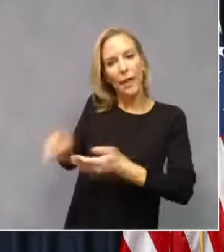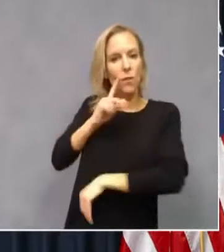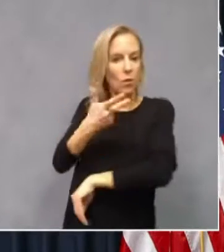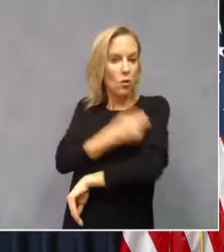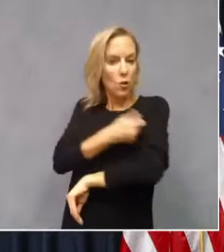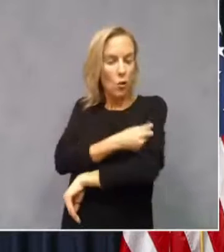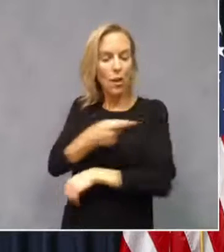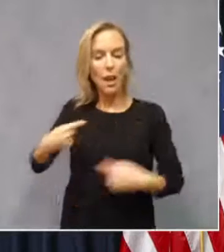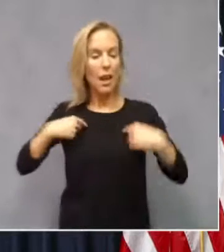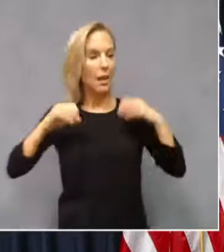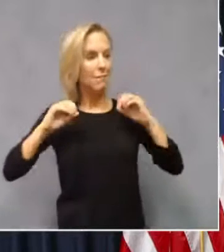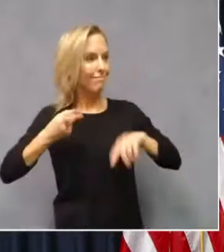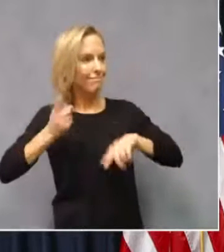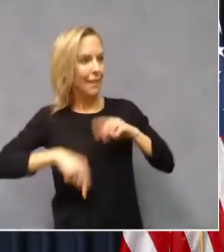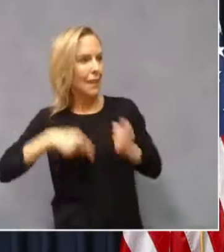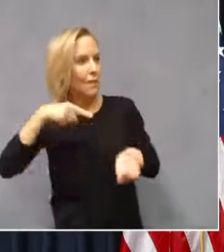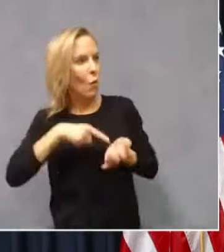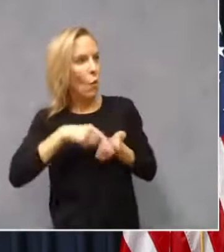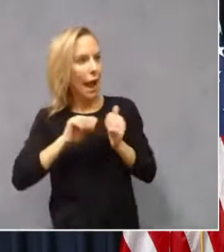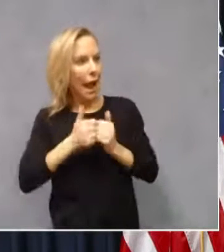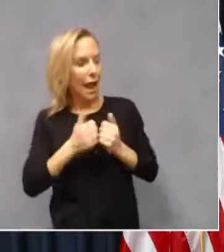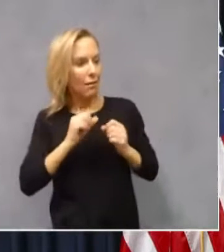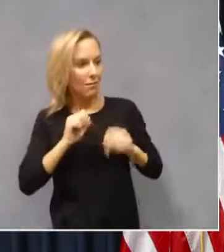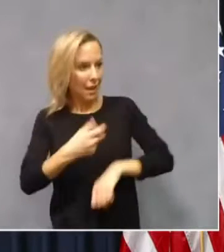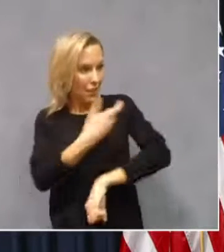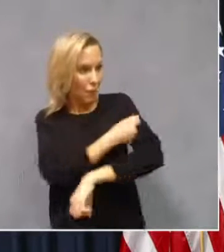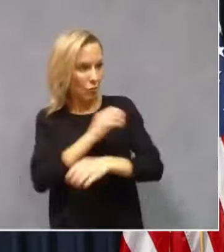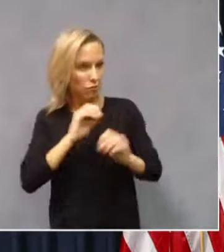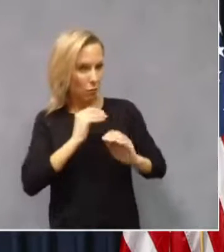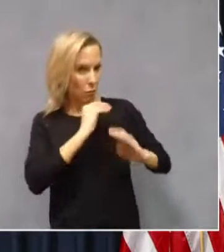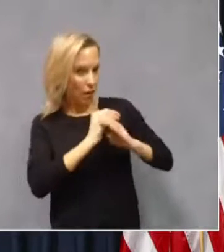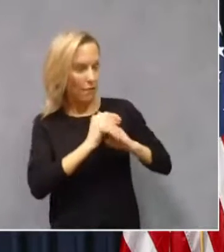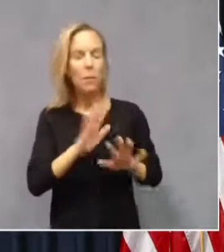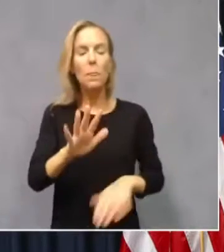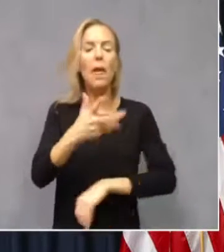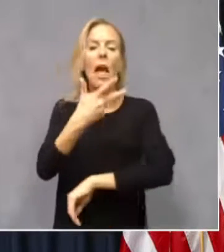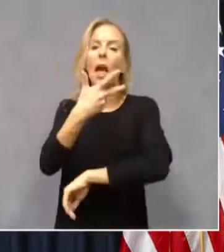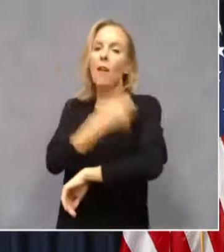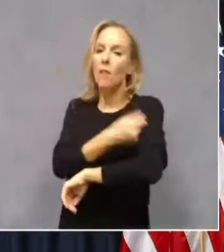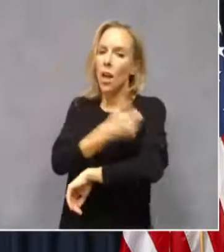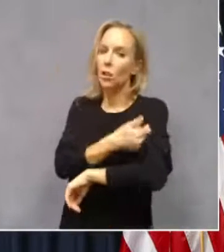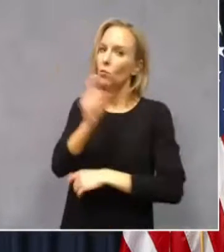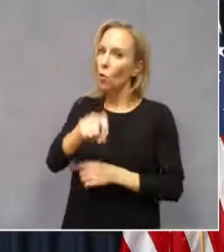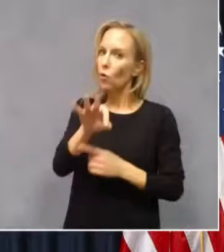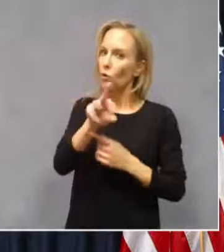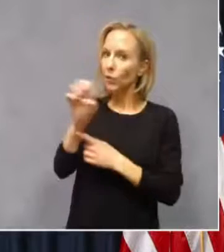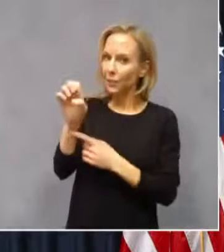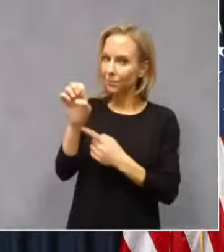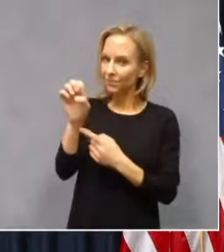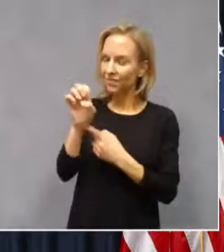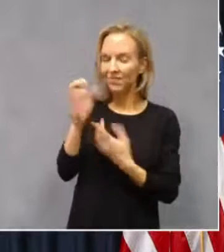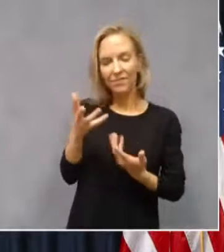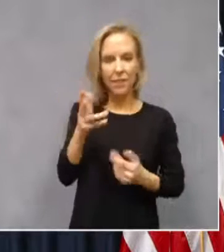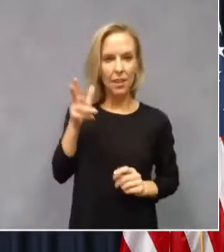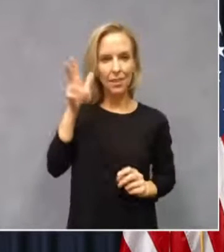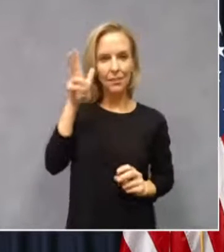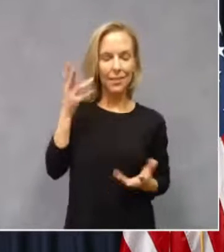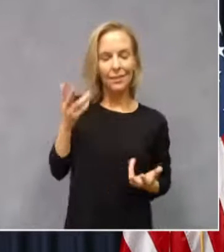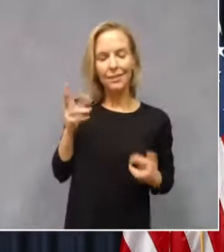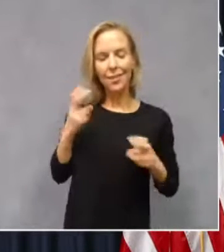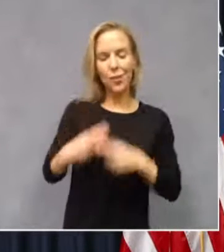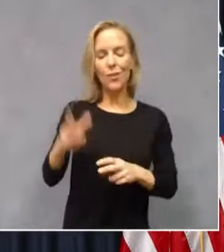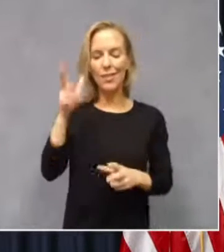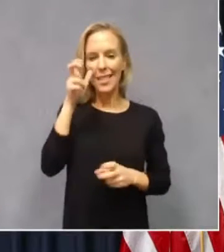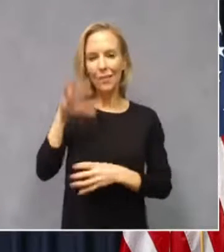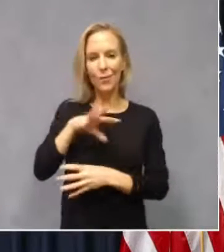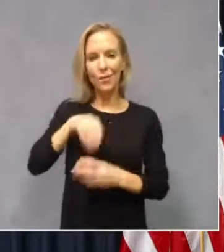vaccine? So the vaccine is supposed to be free, but the devil is always in the details, and we will see as it's rolled out.